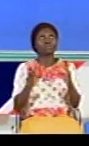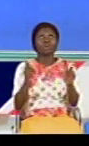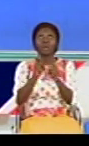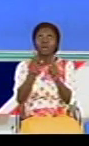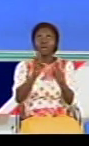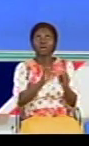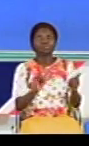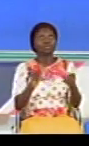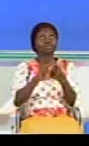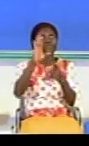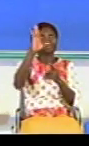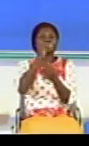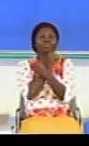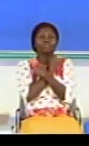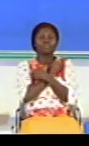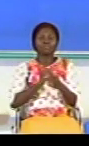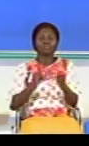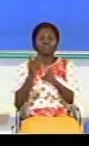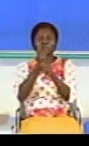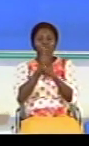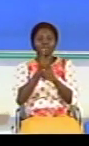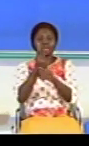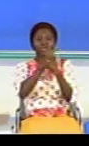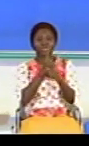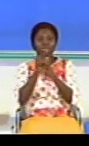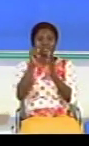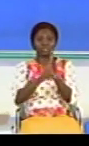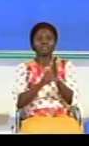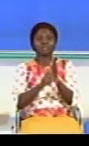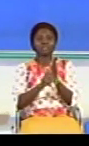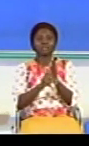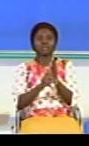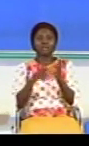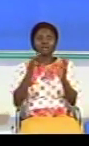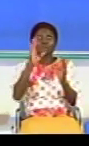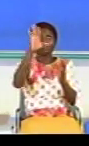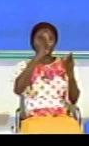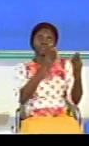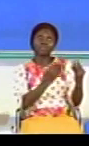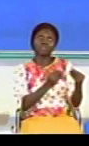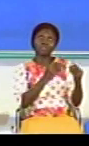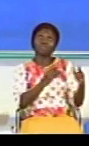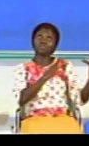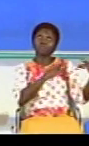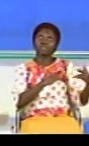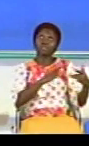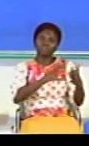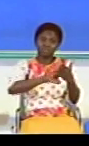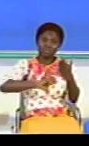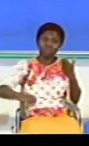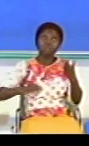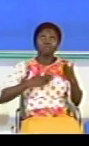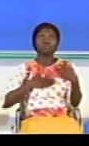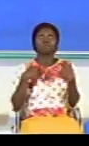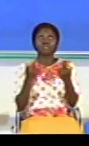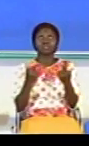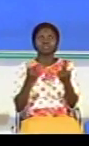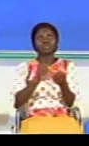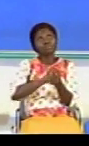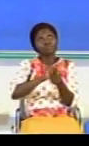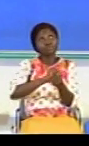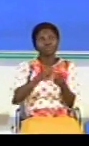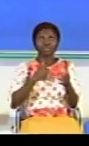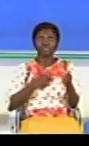kindness, according to the multitude of thy tender mercies, blot out my transgressions. Wash me